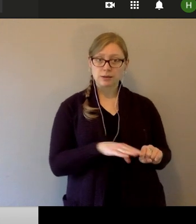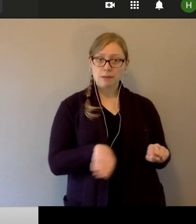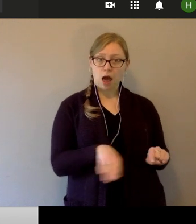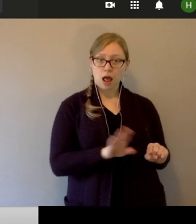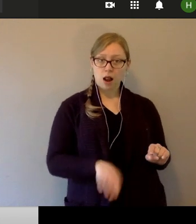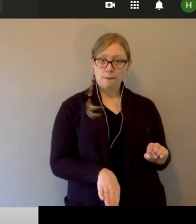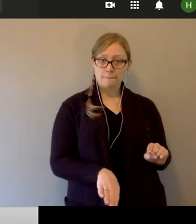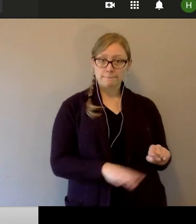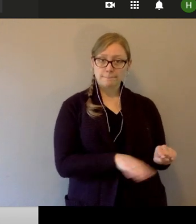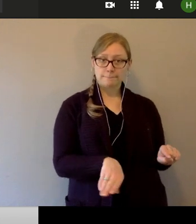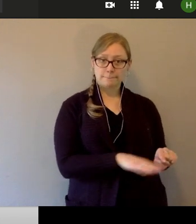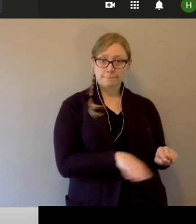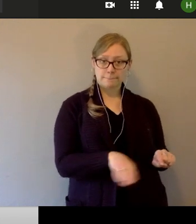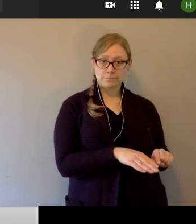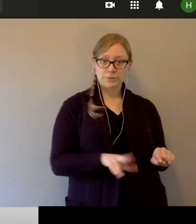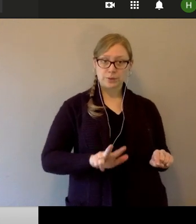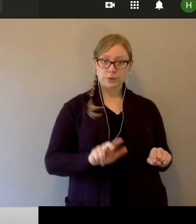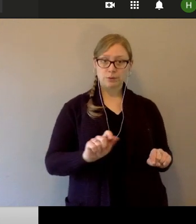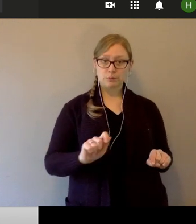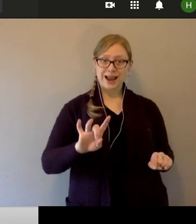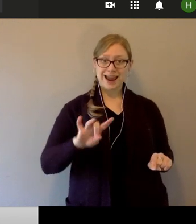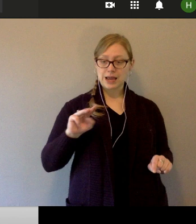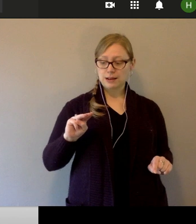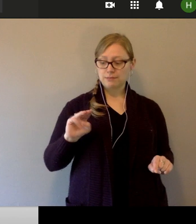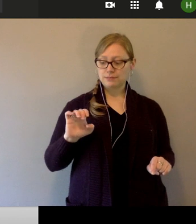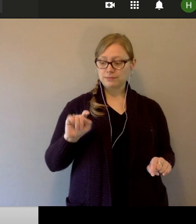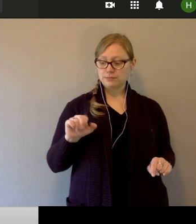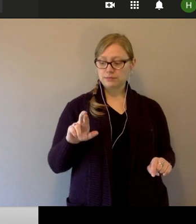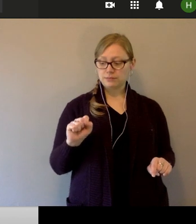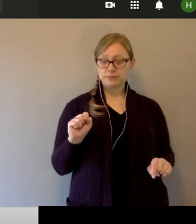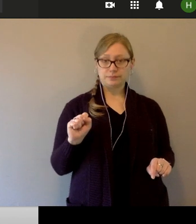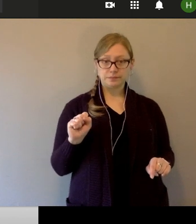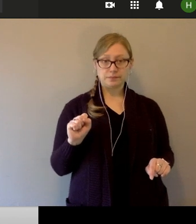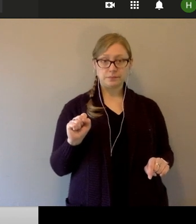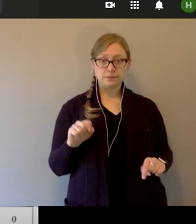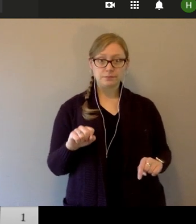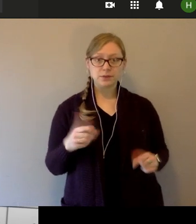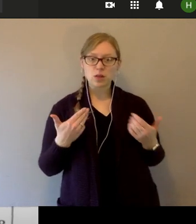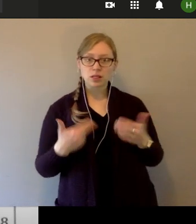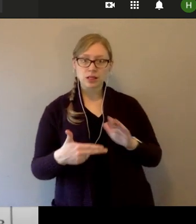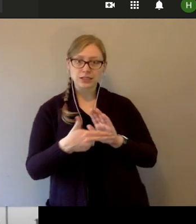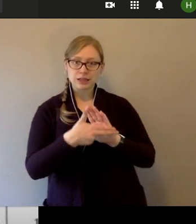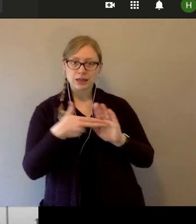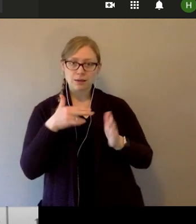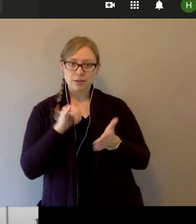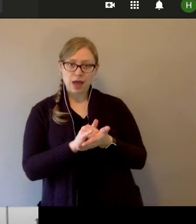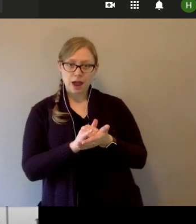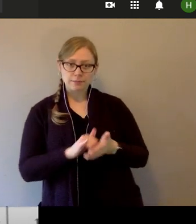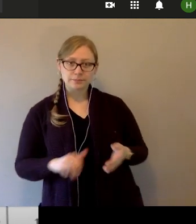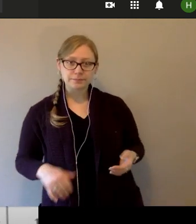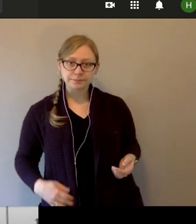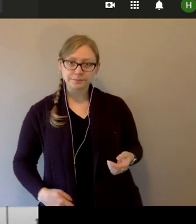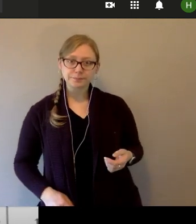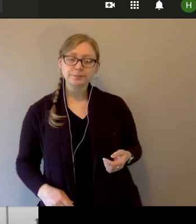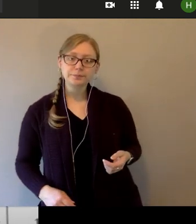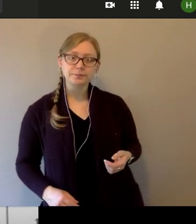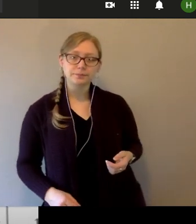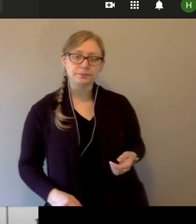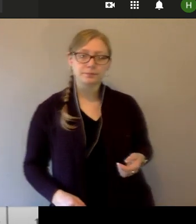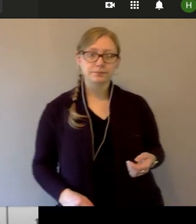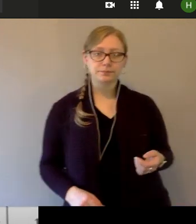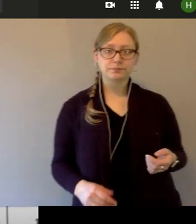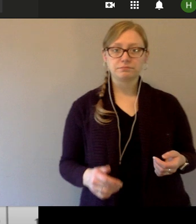And they tell you that this is 3.8 meters. So let's go ahead and label that on our picture. So I'm going to take my